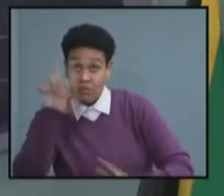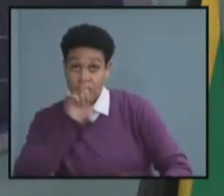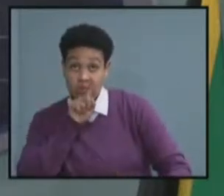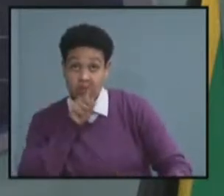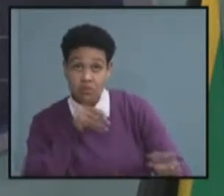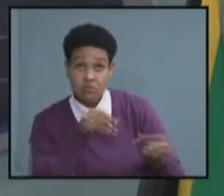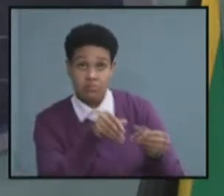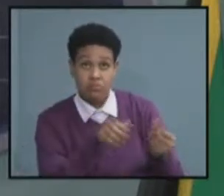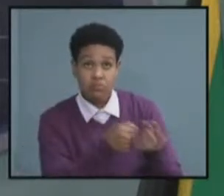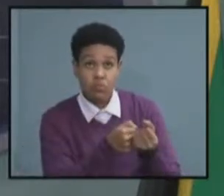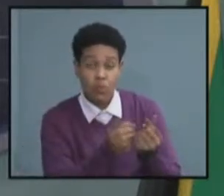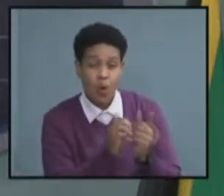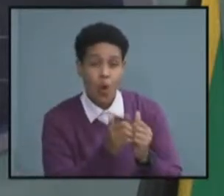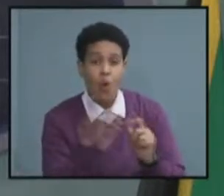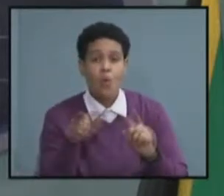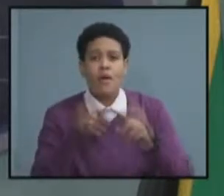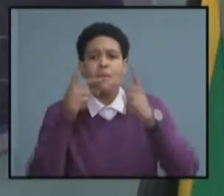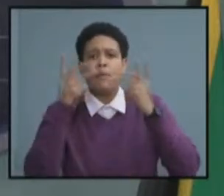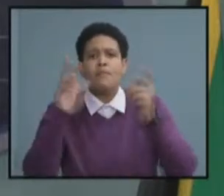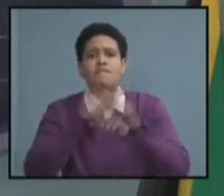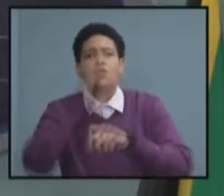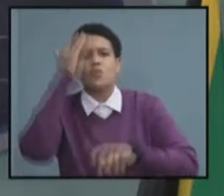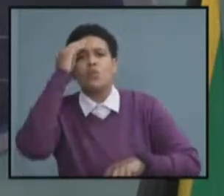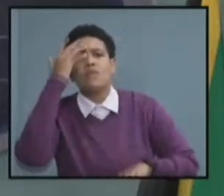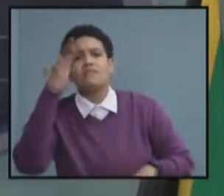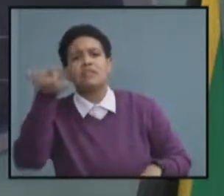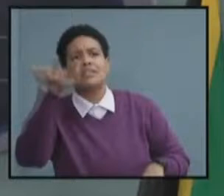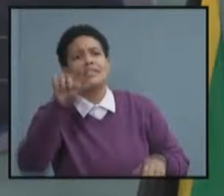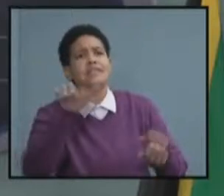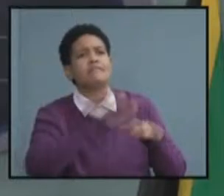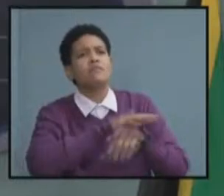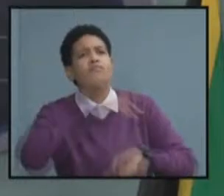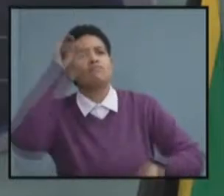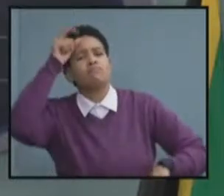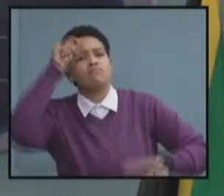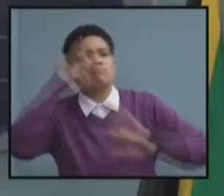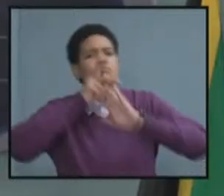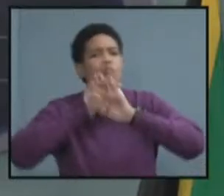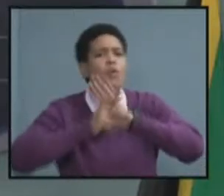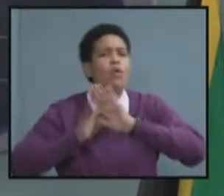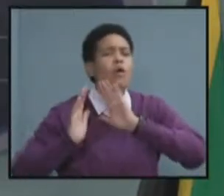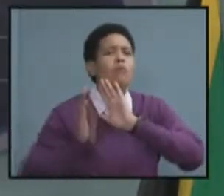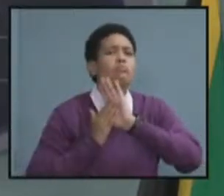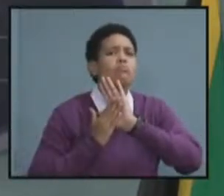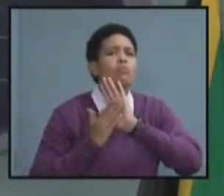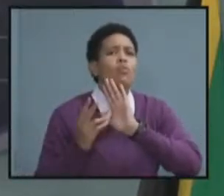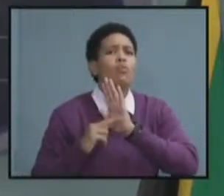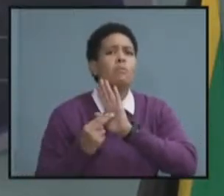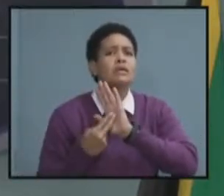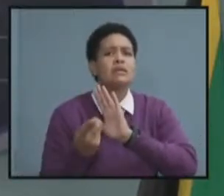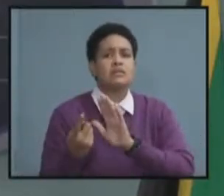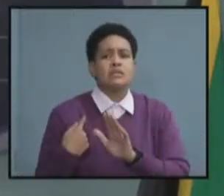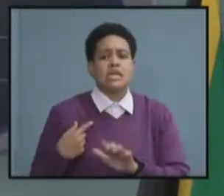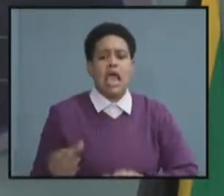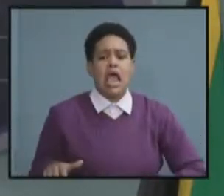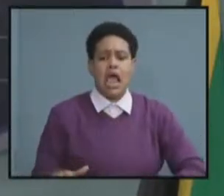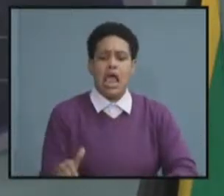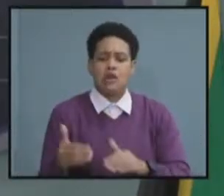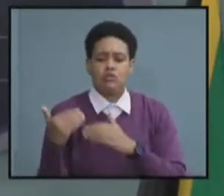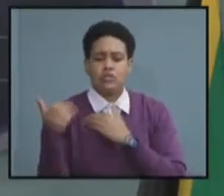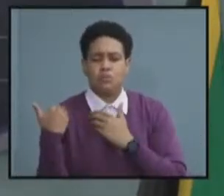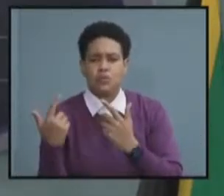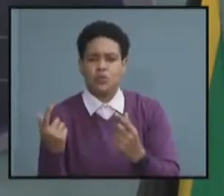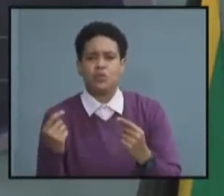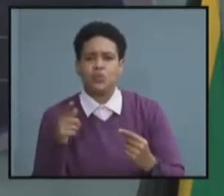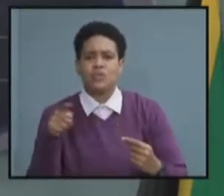that means once the public is fully aware, once they are fully seized of the protocols, once they are going to be acting responsibly, then